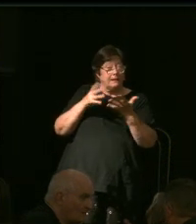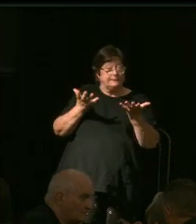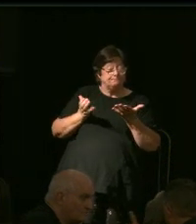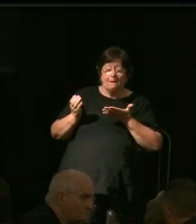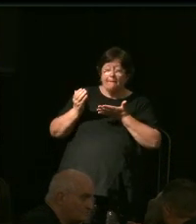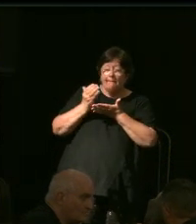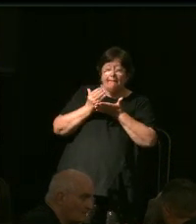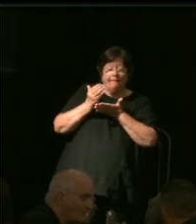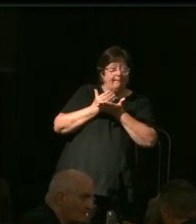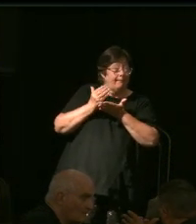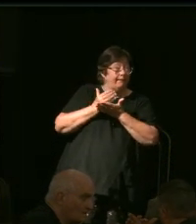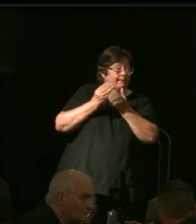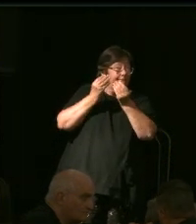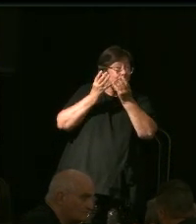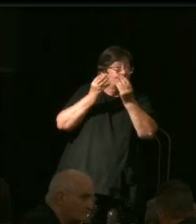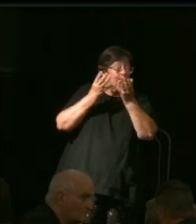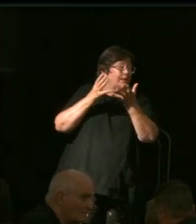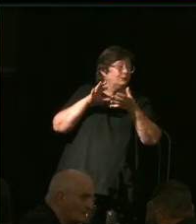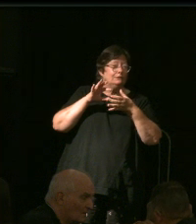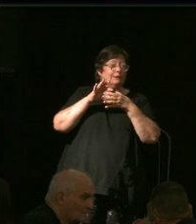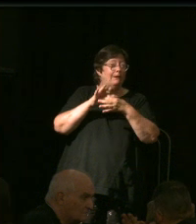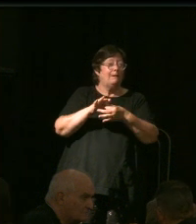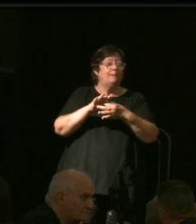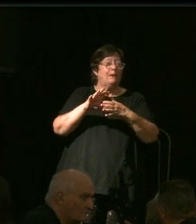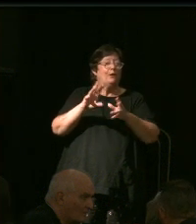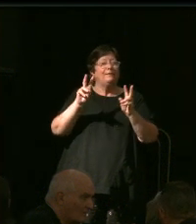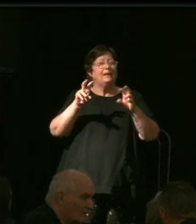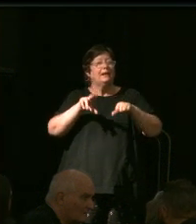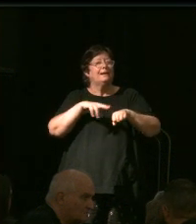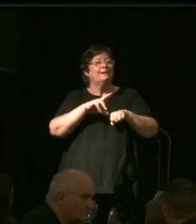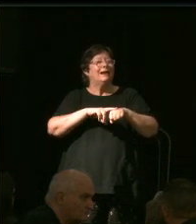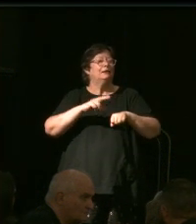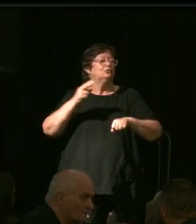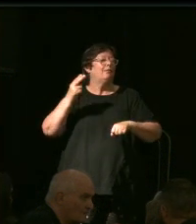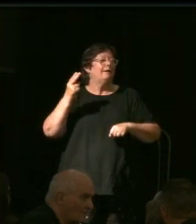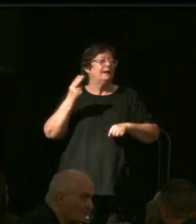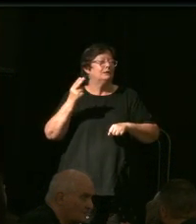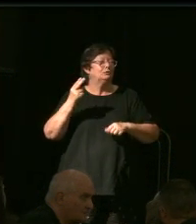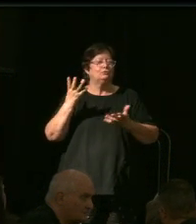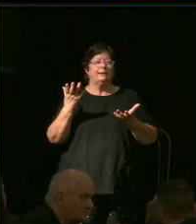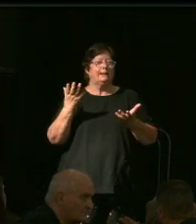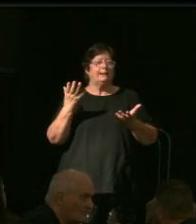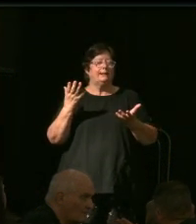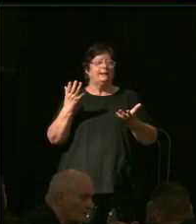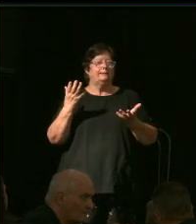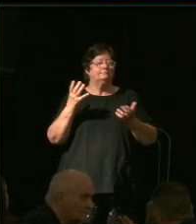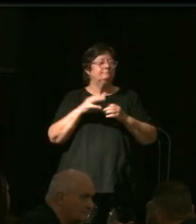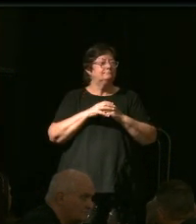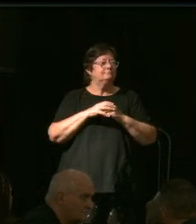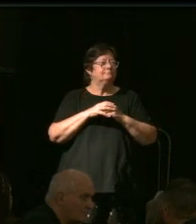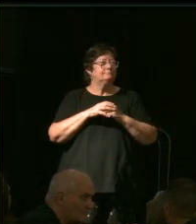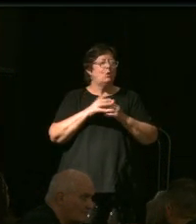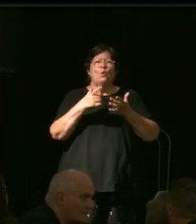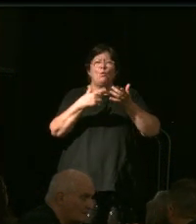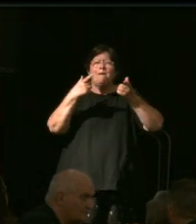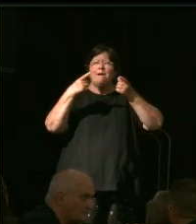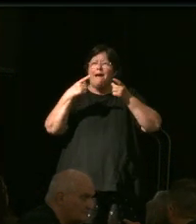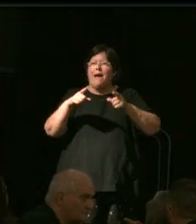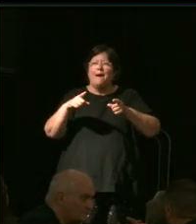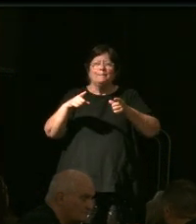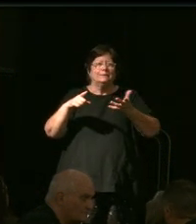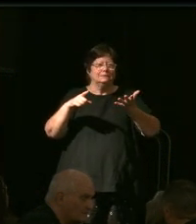collect information about the natural history or the course of